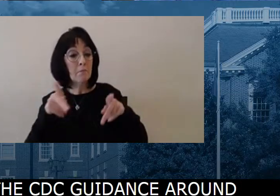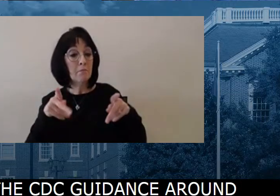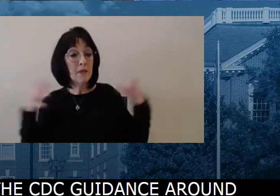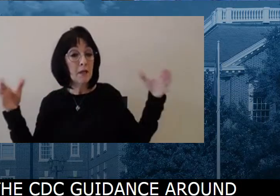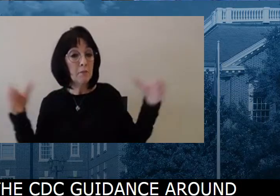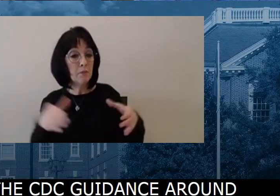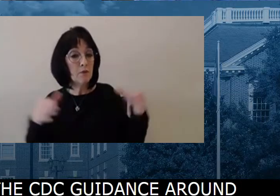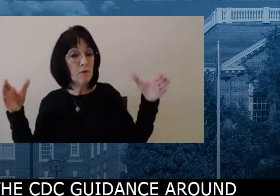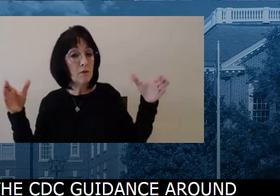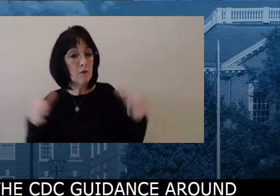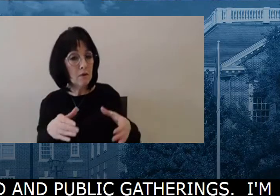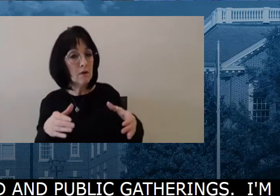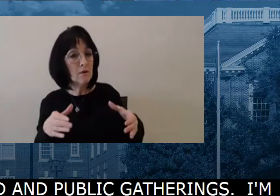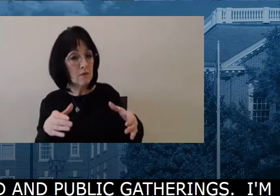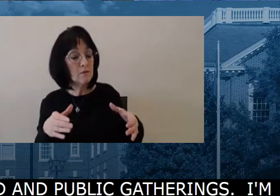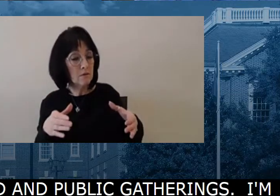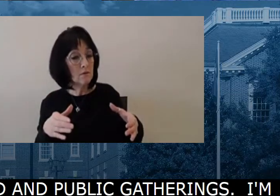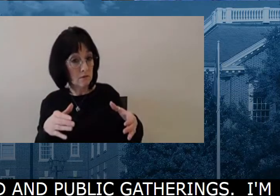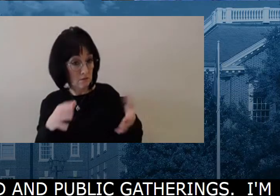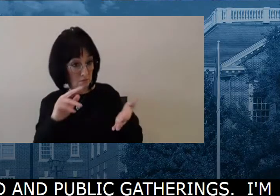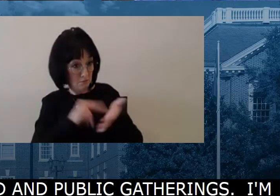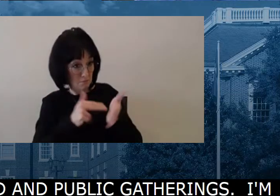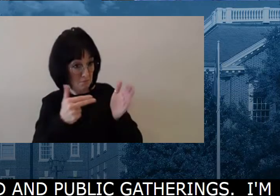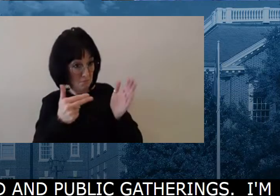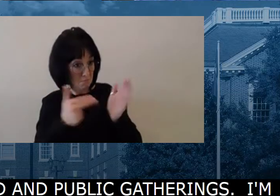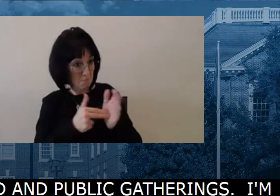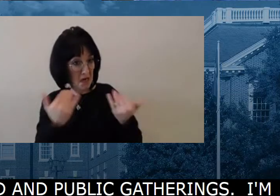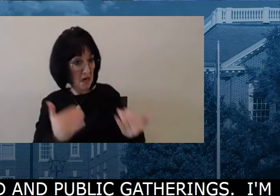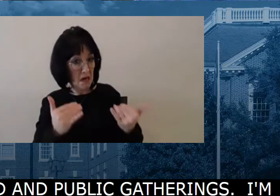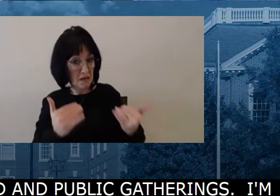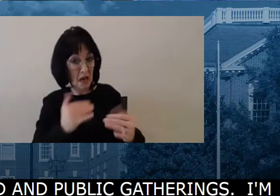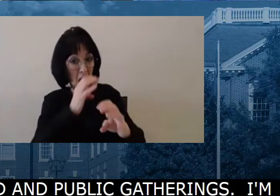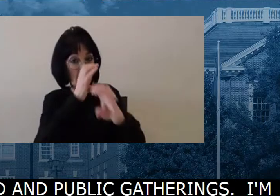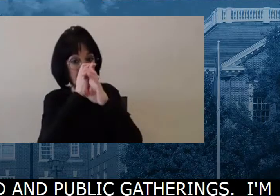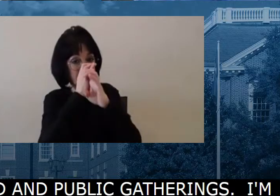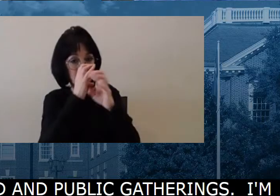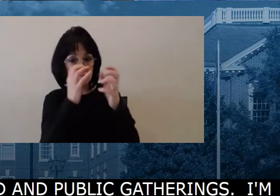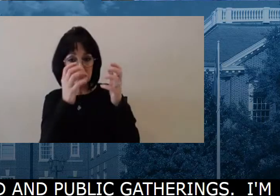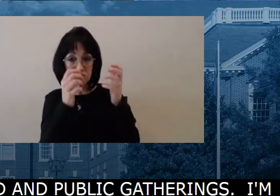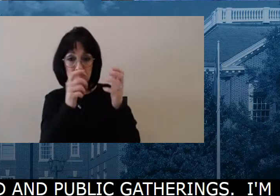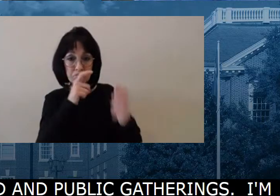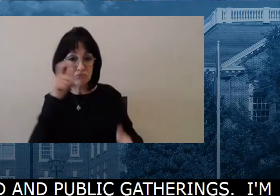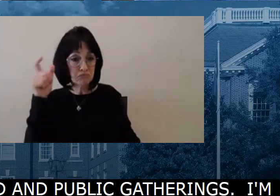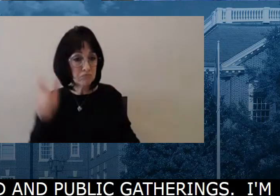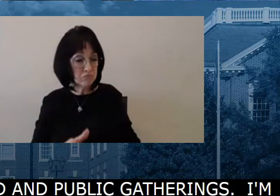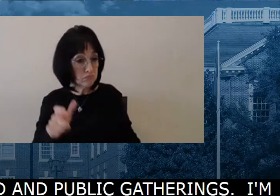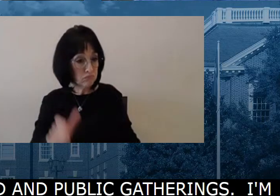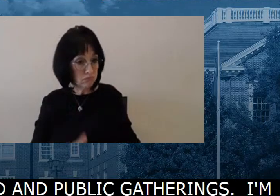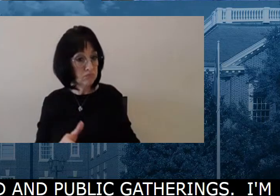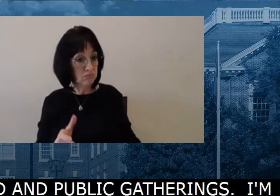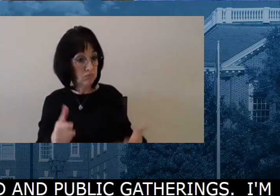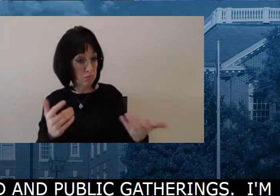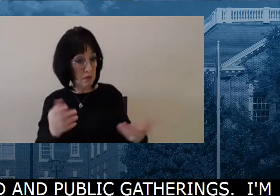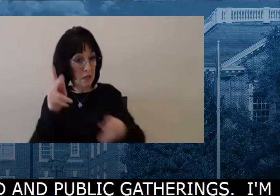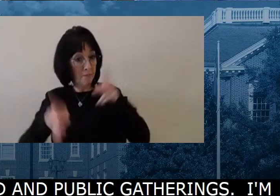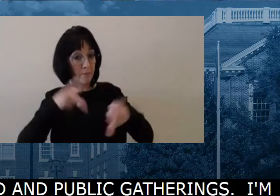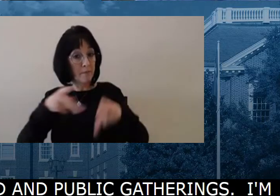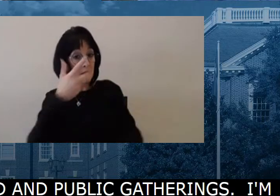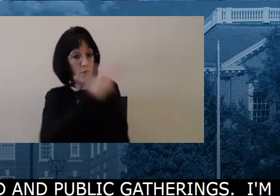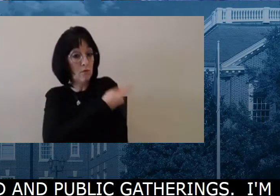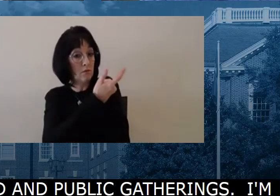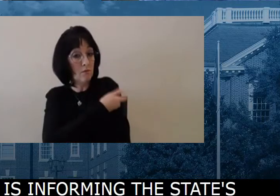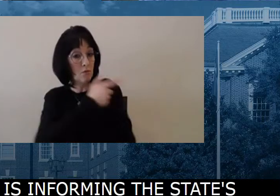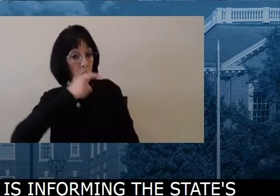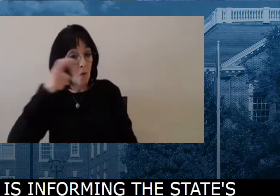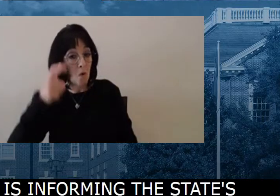to potentially roll back restrictions if cases continue to drop and people continue to get vaccinated. Yeah, so I'll hand it